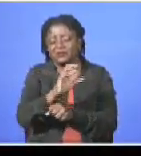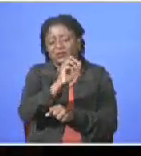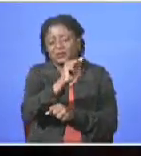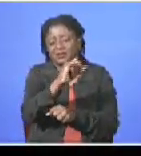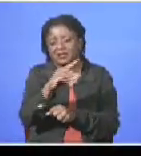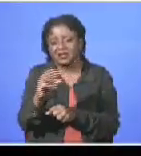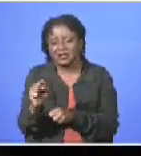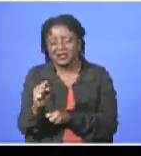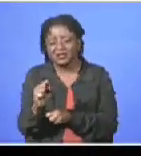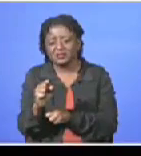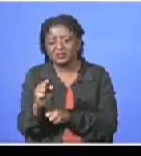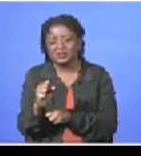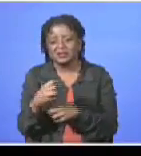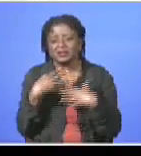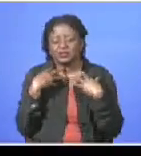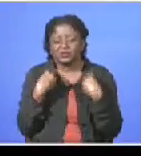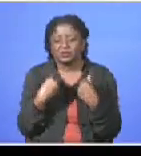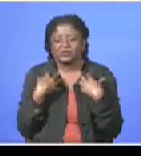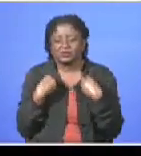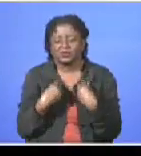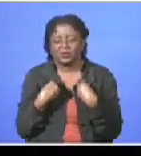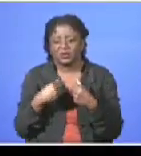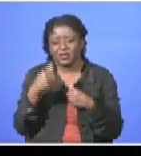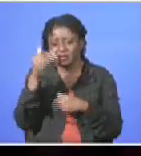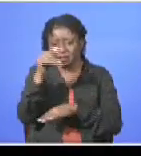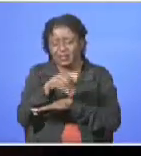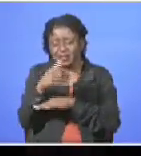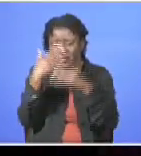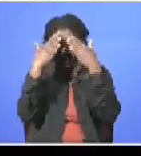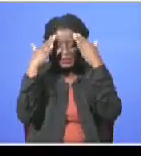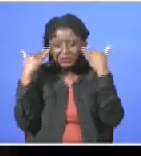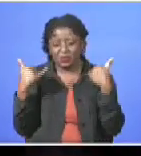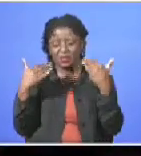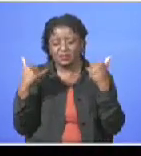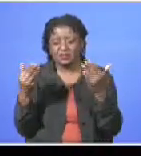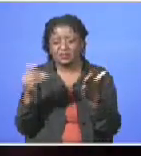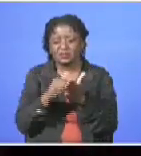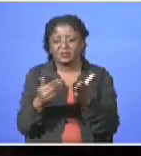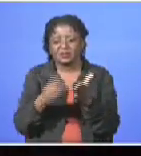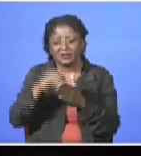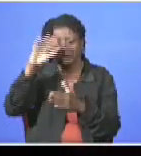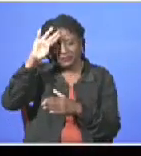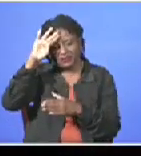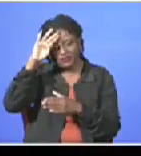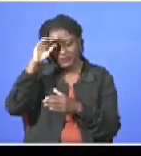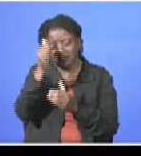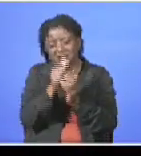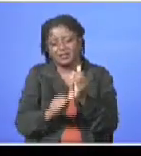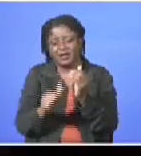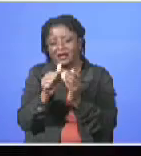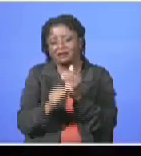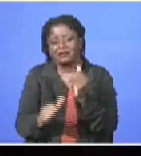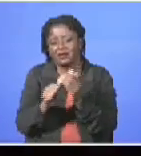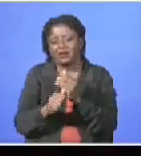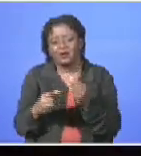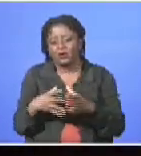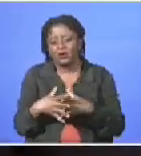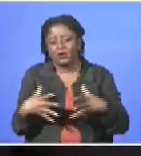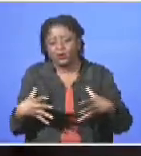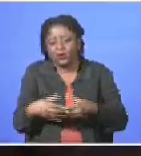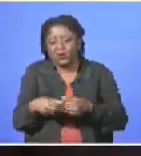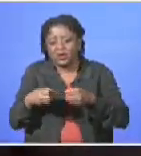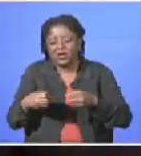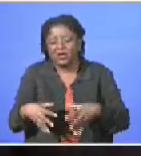sweats, recurring fever, chronic diarrhea, and weight loss. Lewis says disease progression depends on an individual's health prior